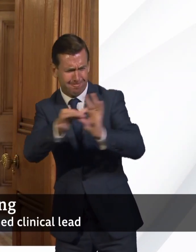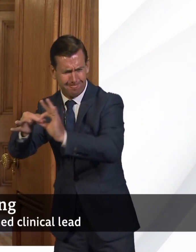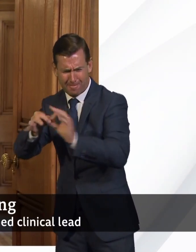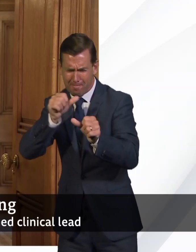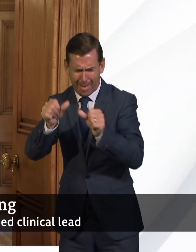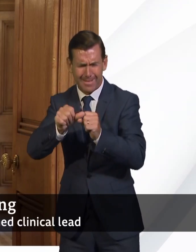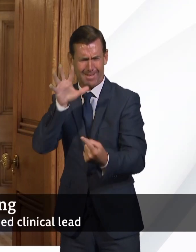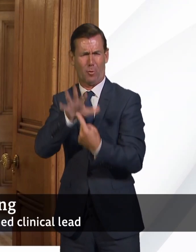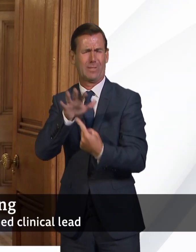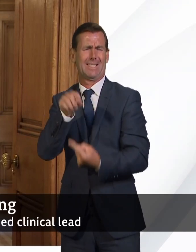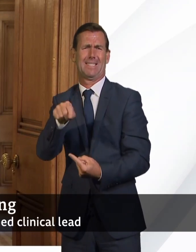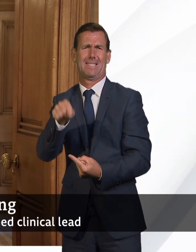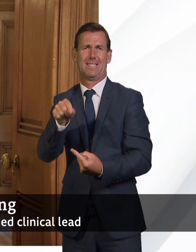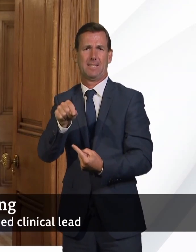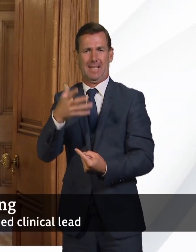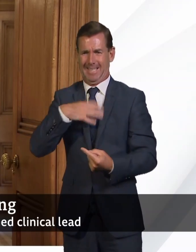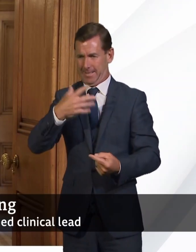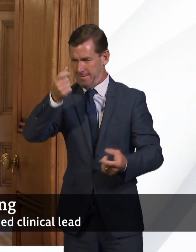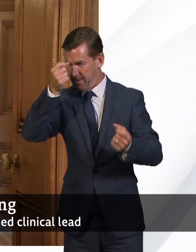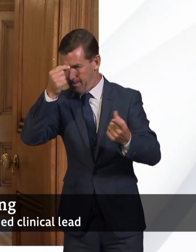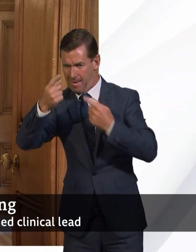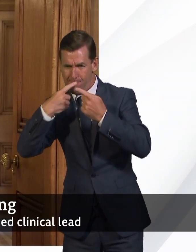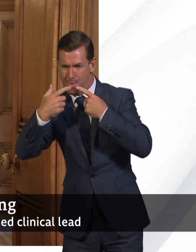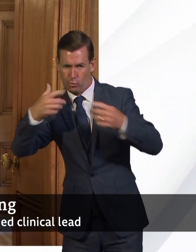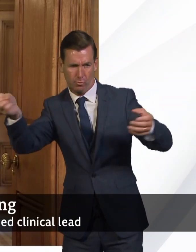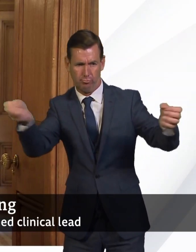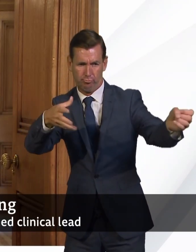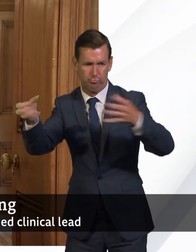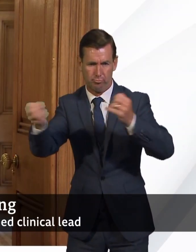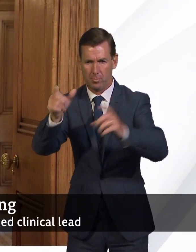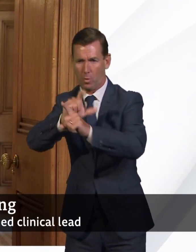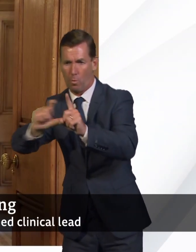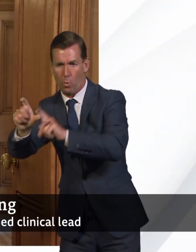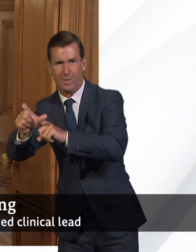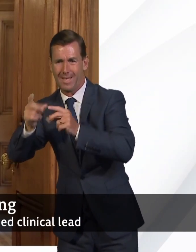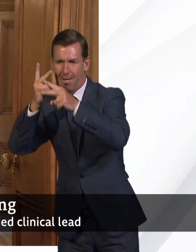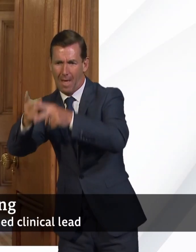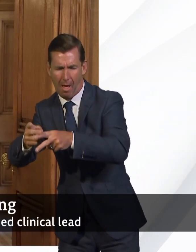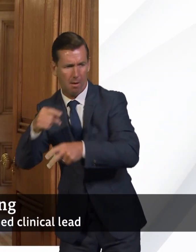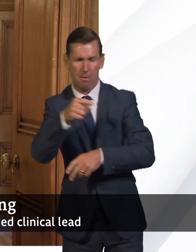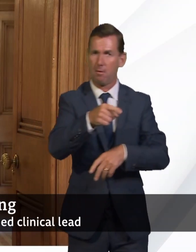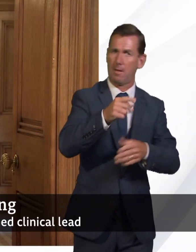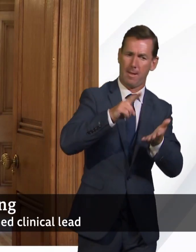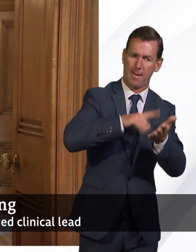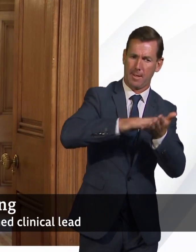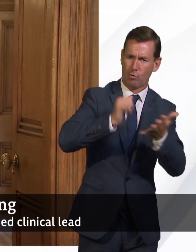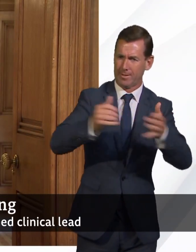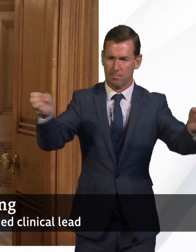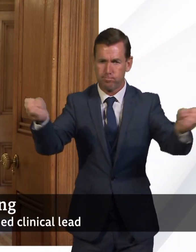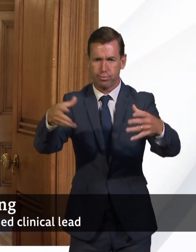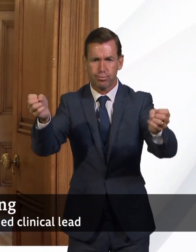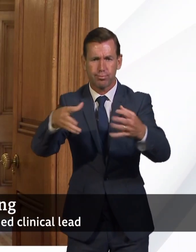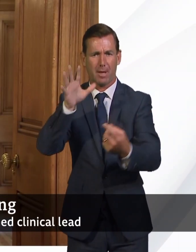understanding between health and social care are flowing better than ever before, helping to break down some historic